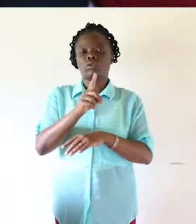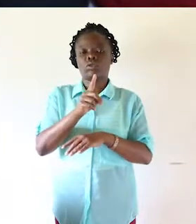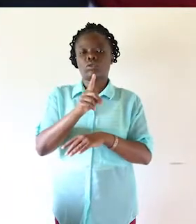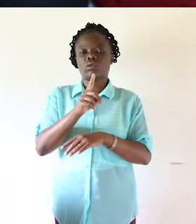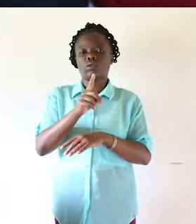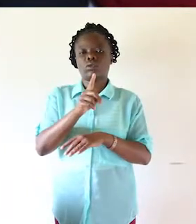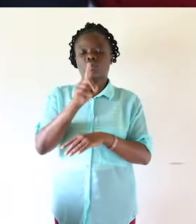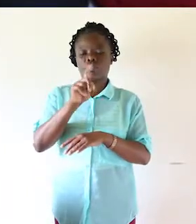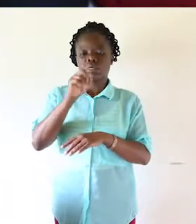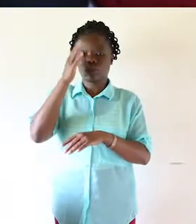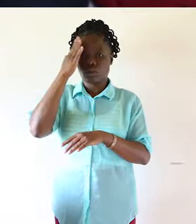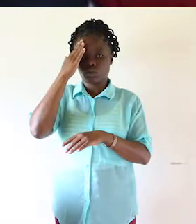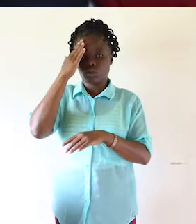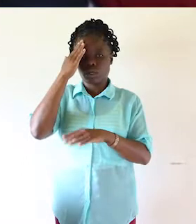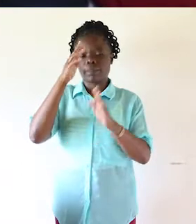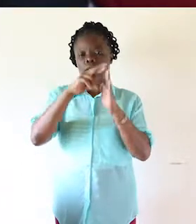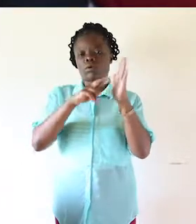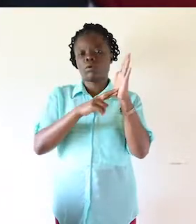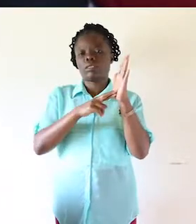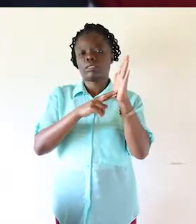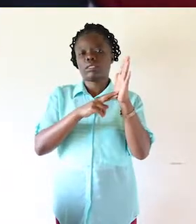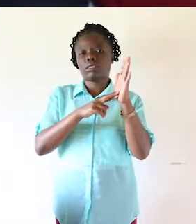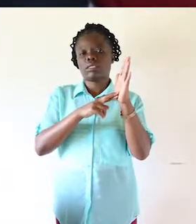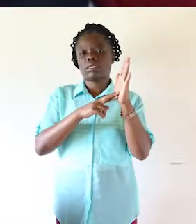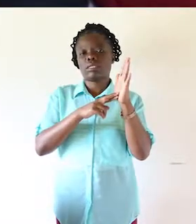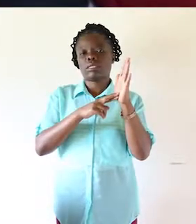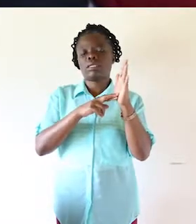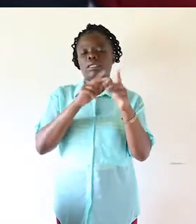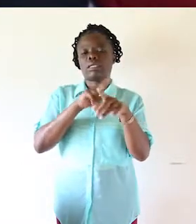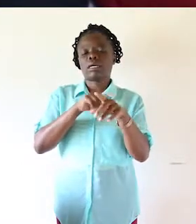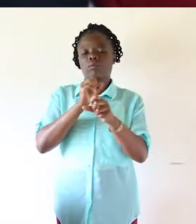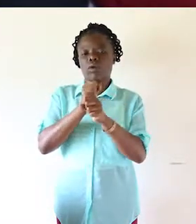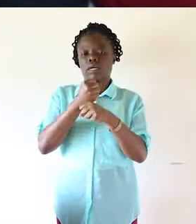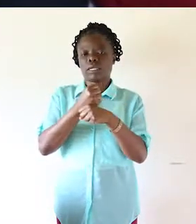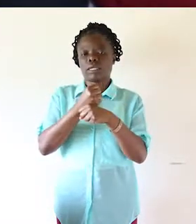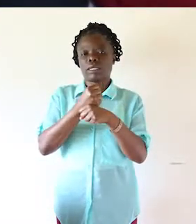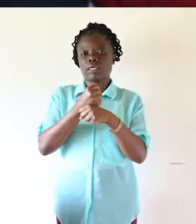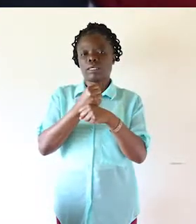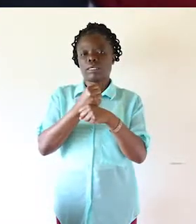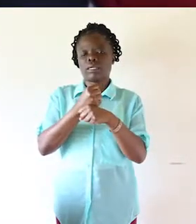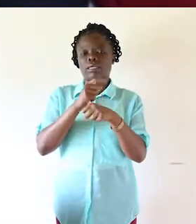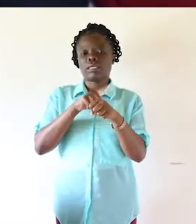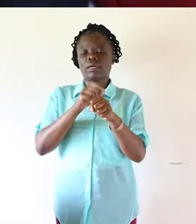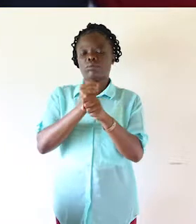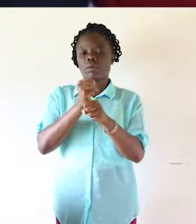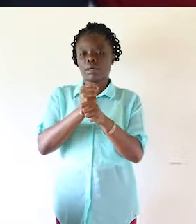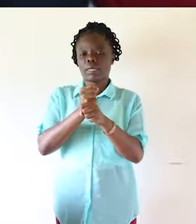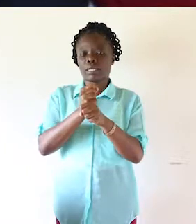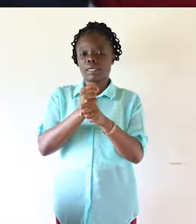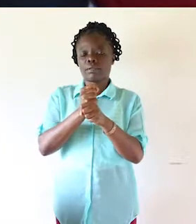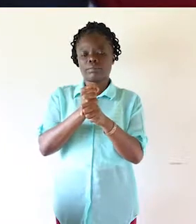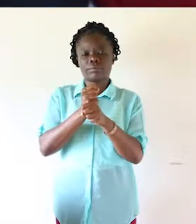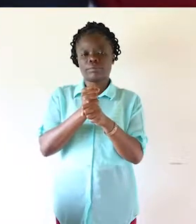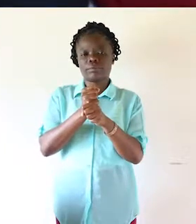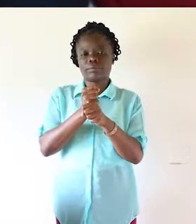need to know the rules when working here. Slowly. And when you are moving, you